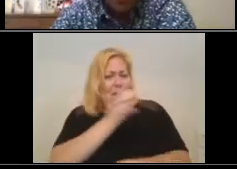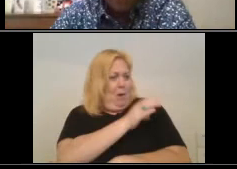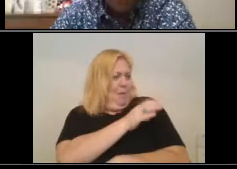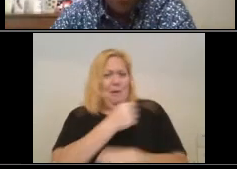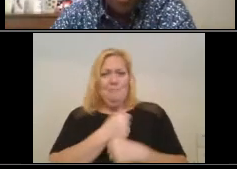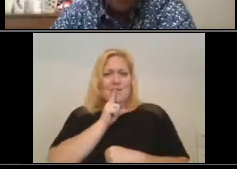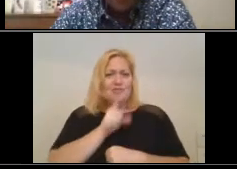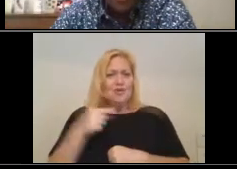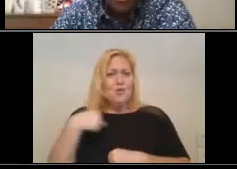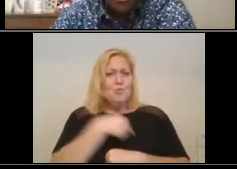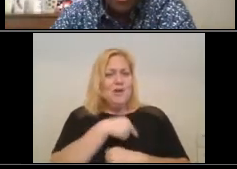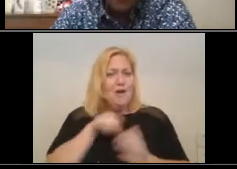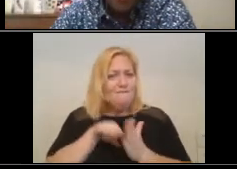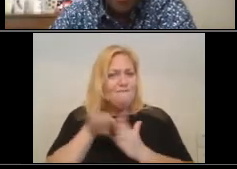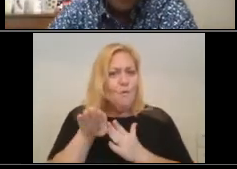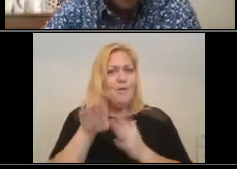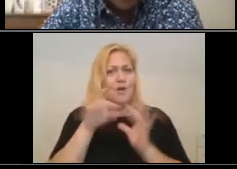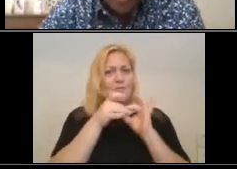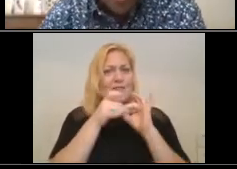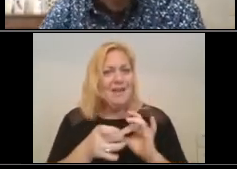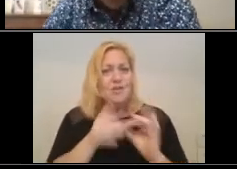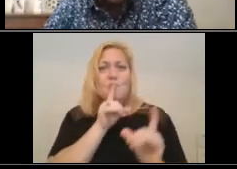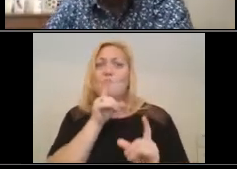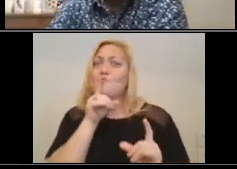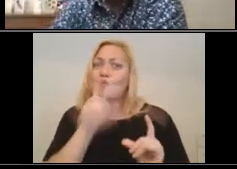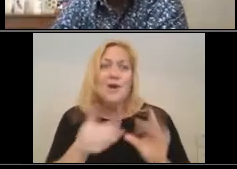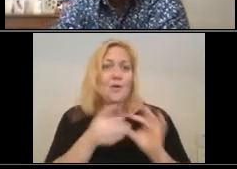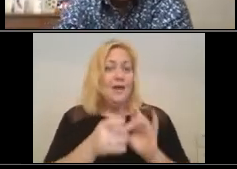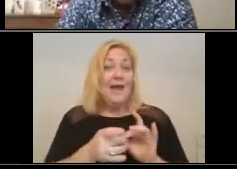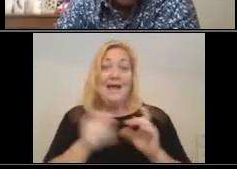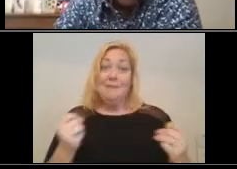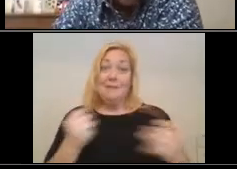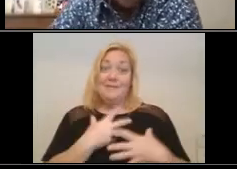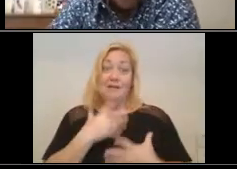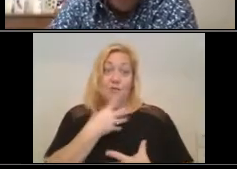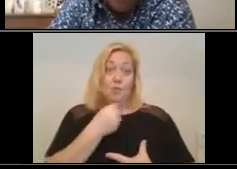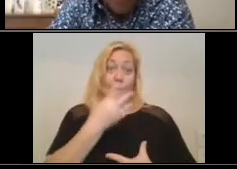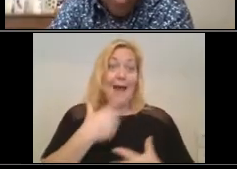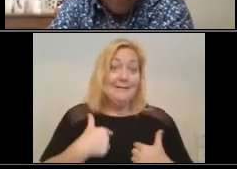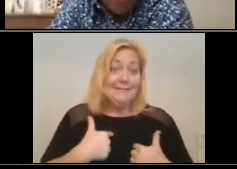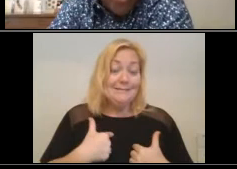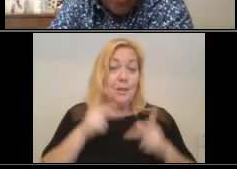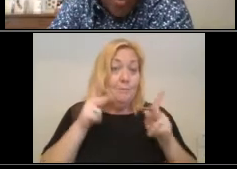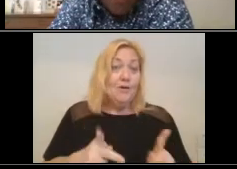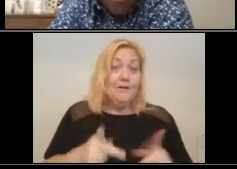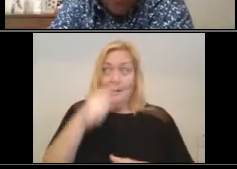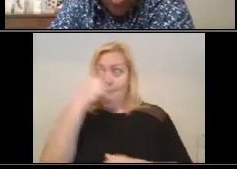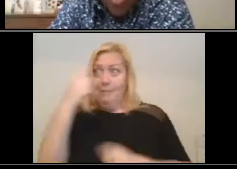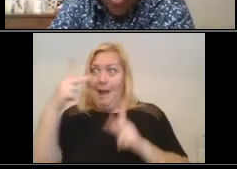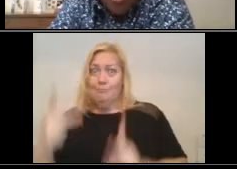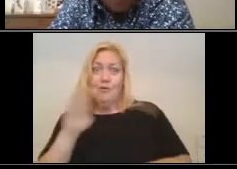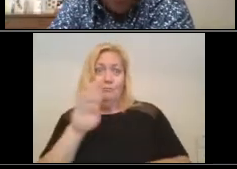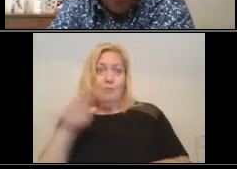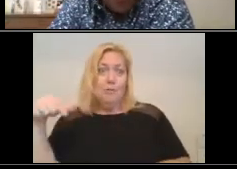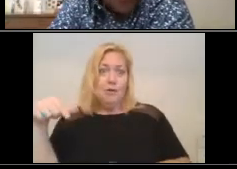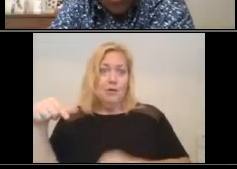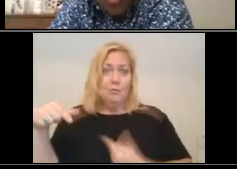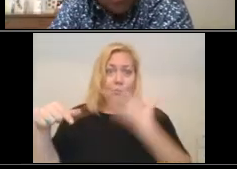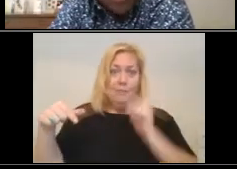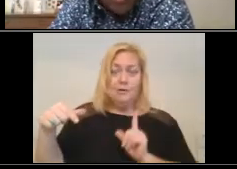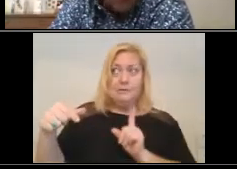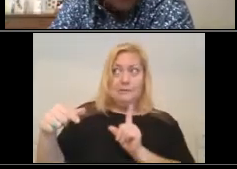sure that we're forming relationships. It might be scary if you're white to be the only person at the Black person's barbecue,